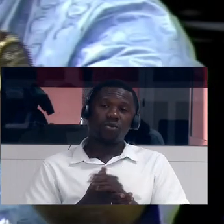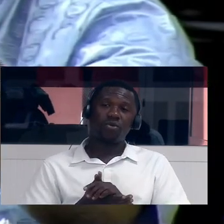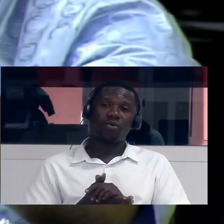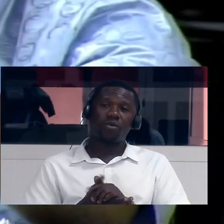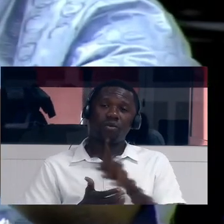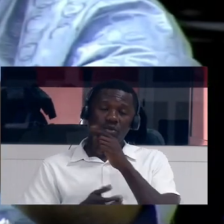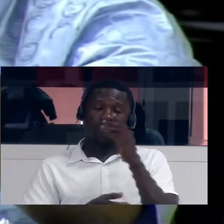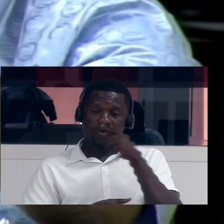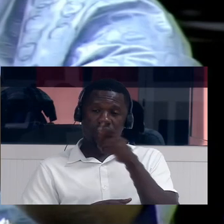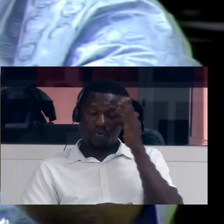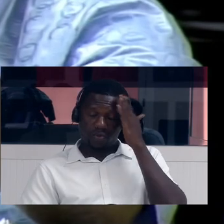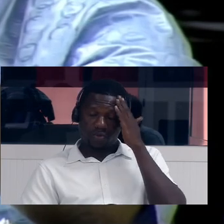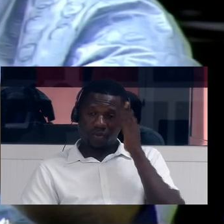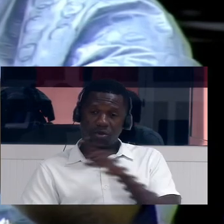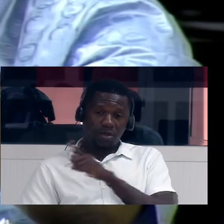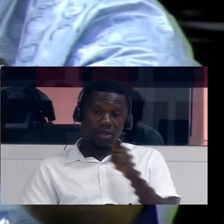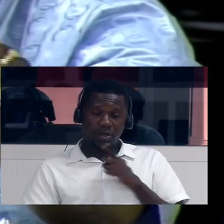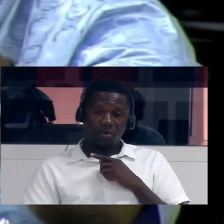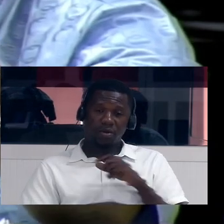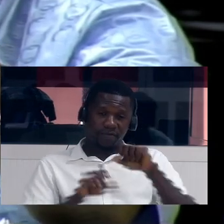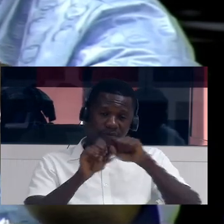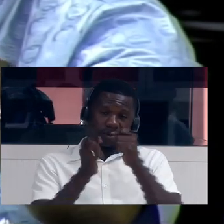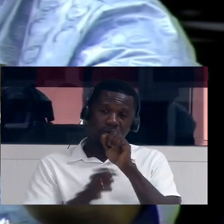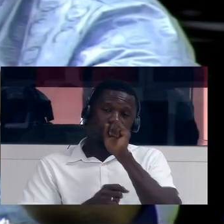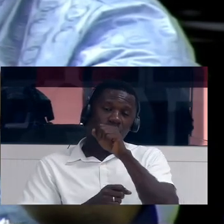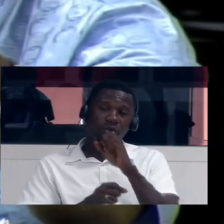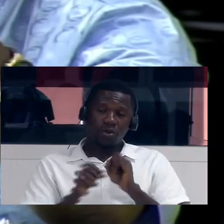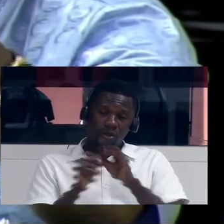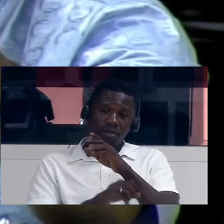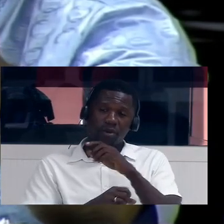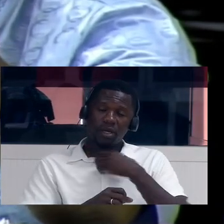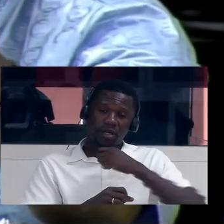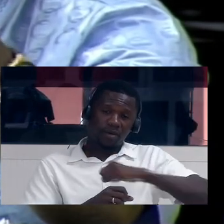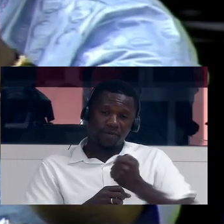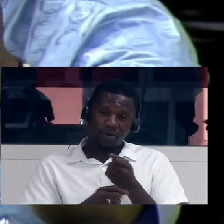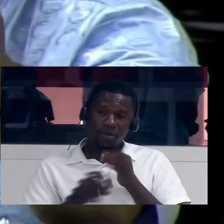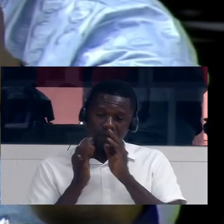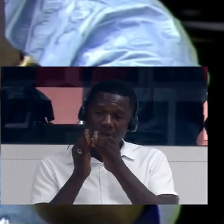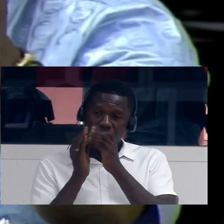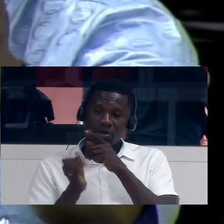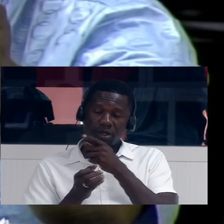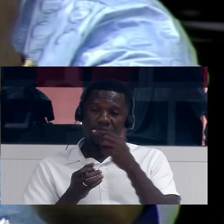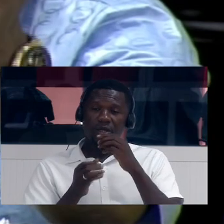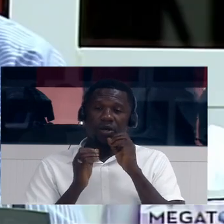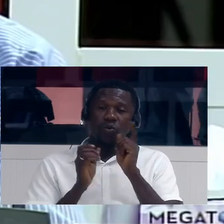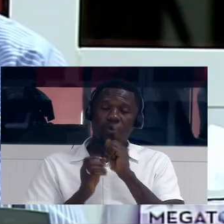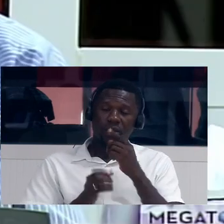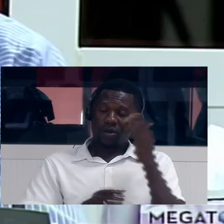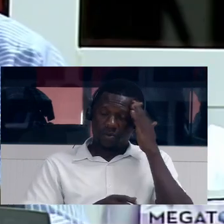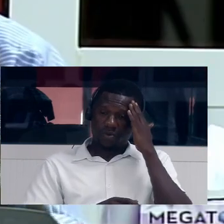But you knew they were violating your orders by refusing to tell you the information that they had.